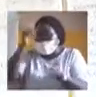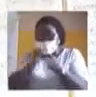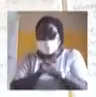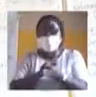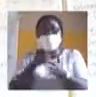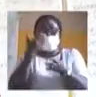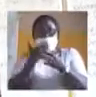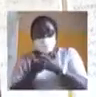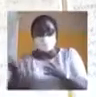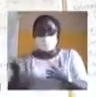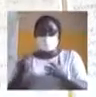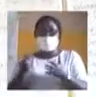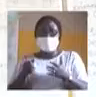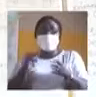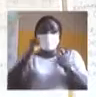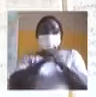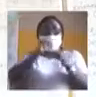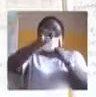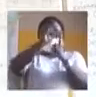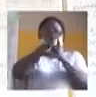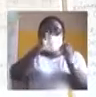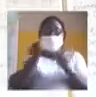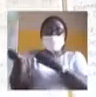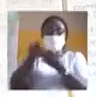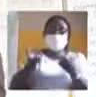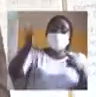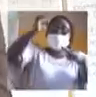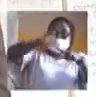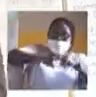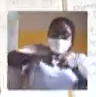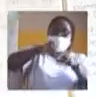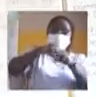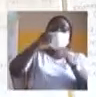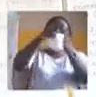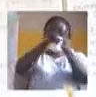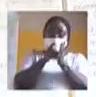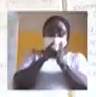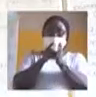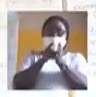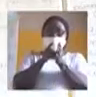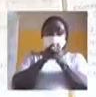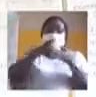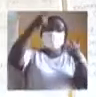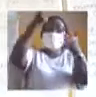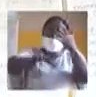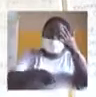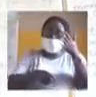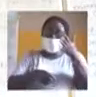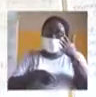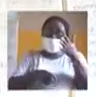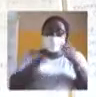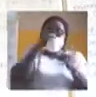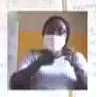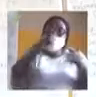in demand. Then taxation. An increase in taxation by the government, for instance, will mean